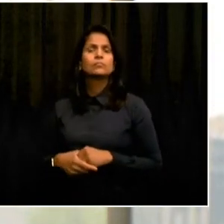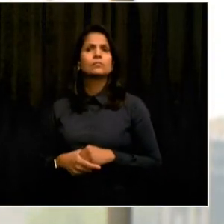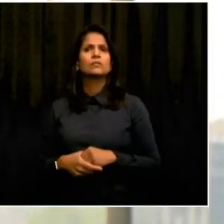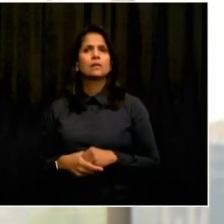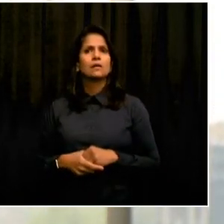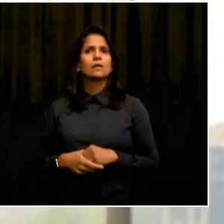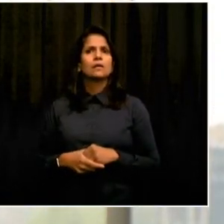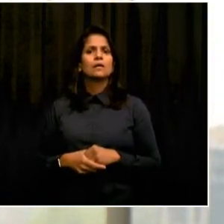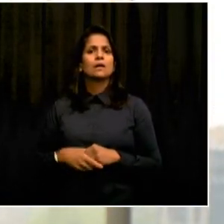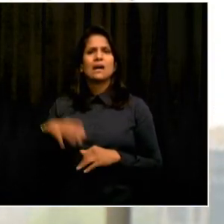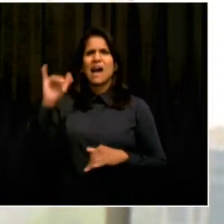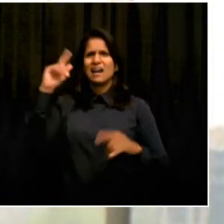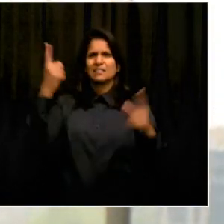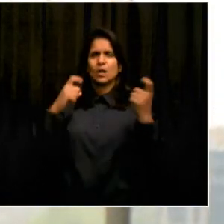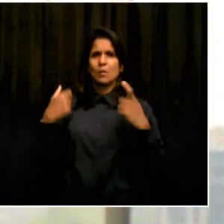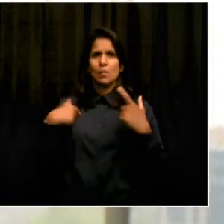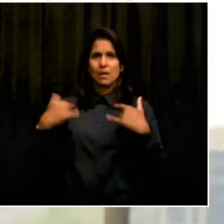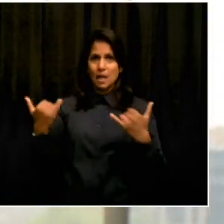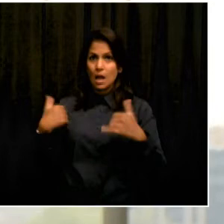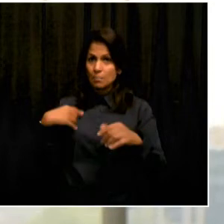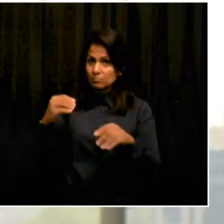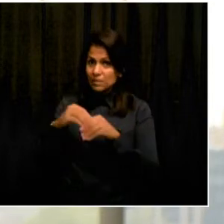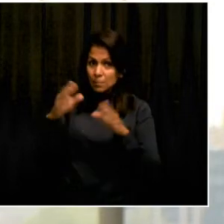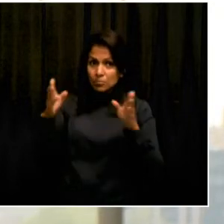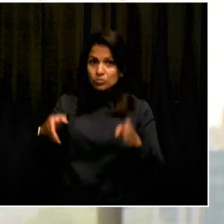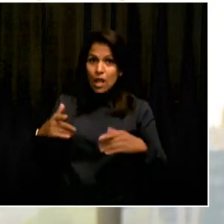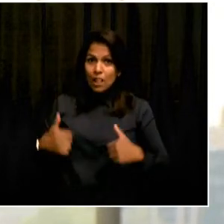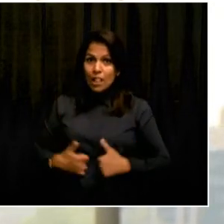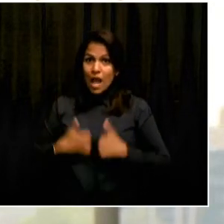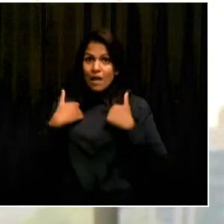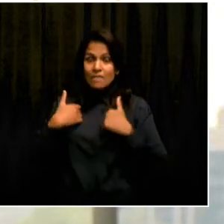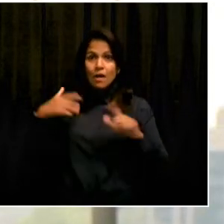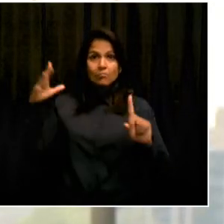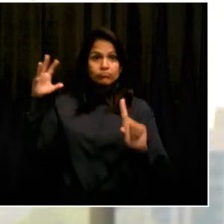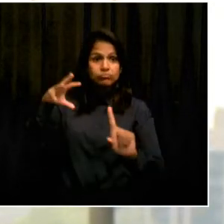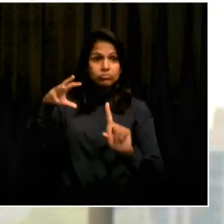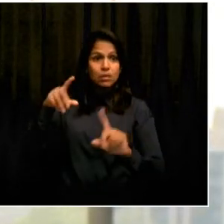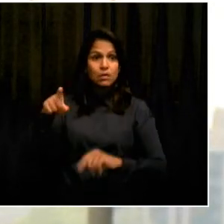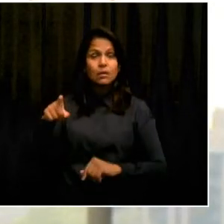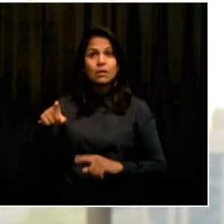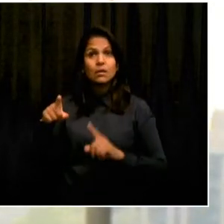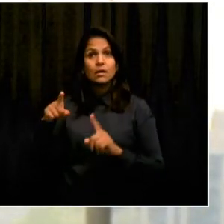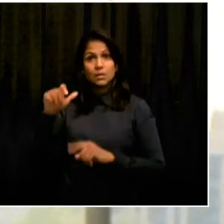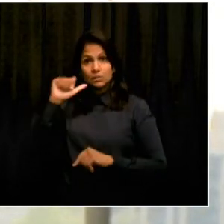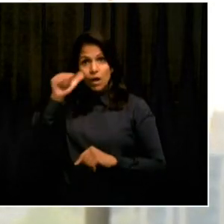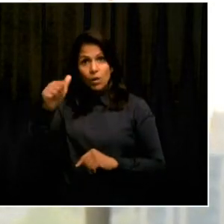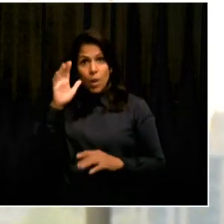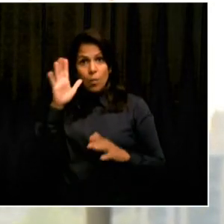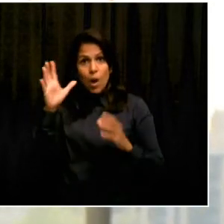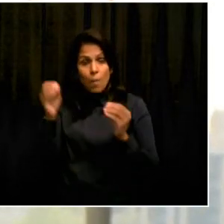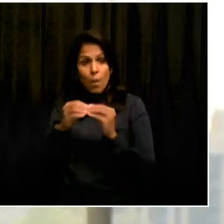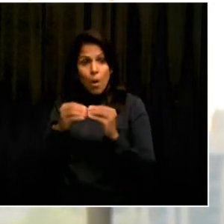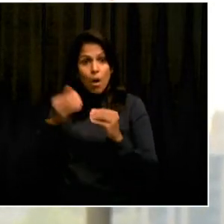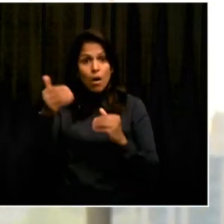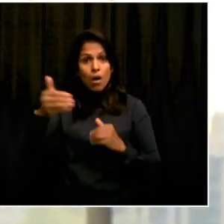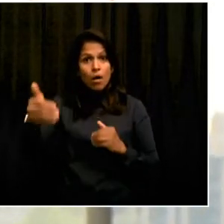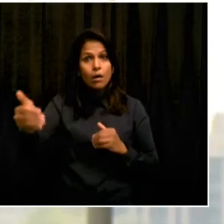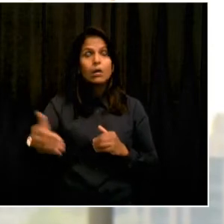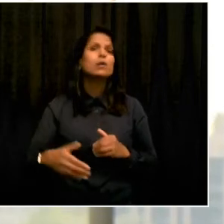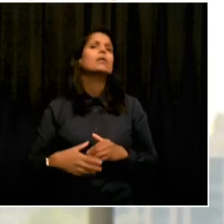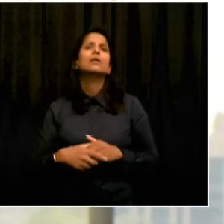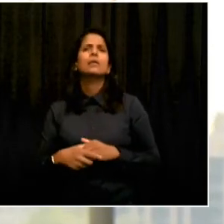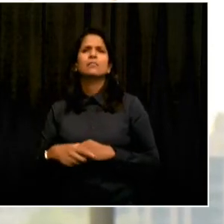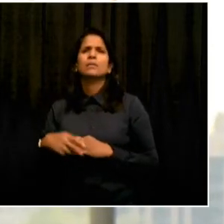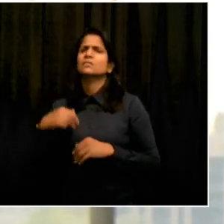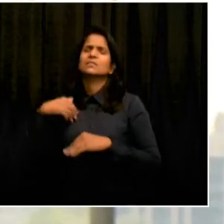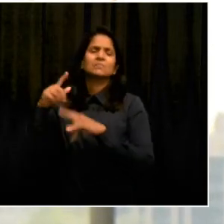see what goes on with the coronavirus and everything else. Just premature to answer that right now. Nolan, you are last